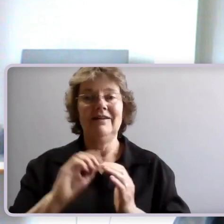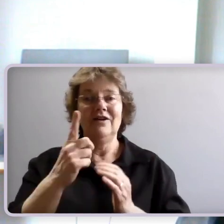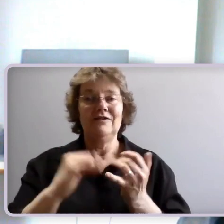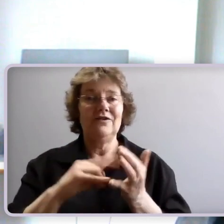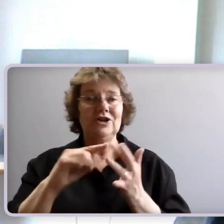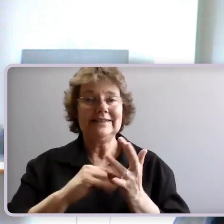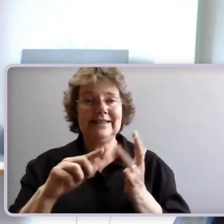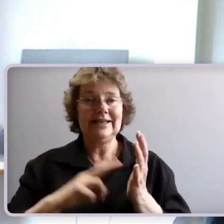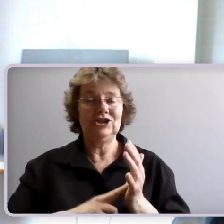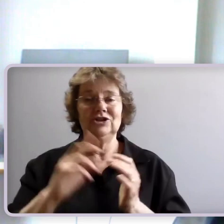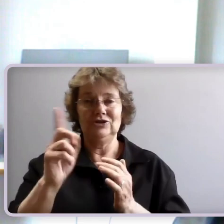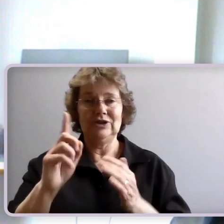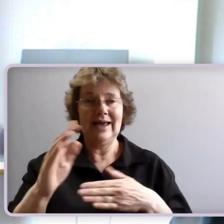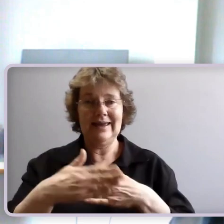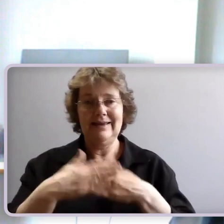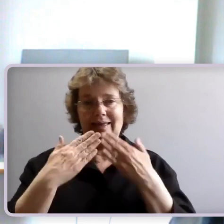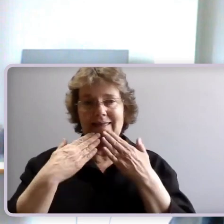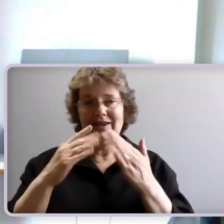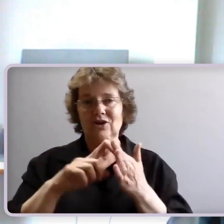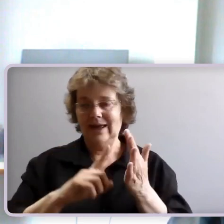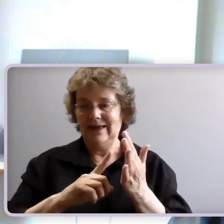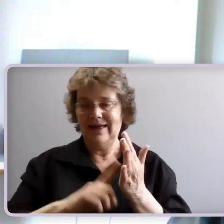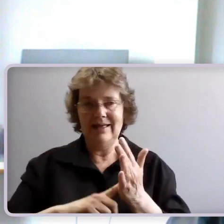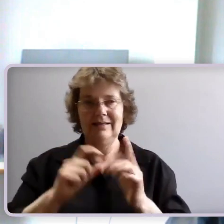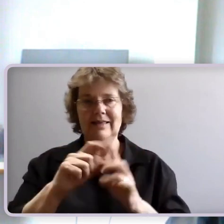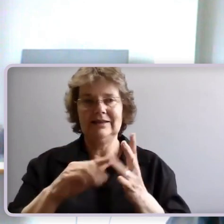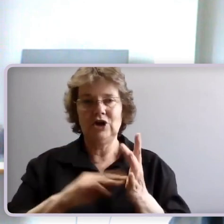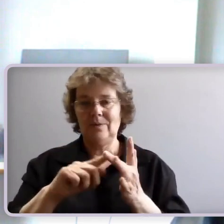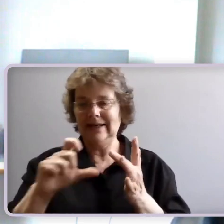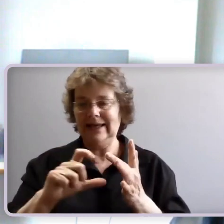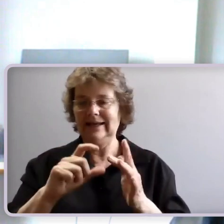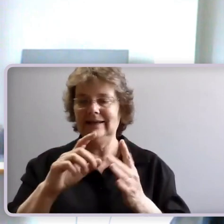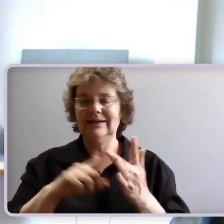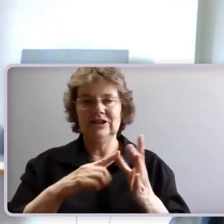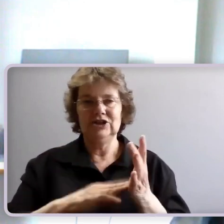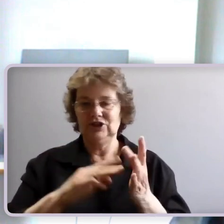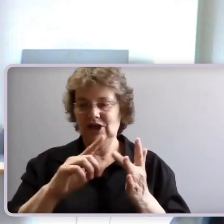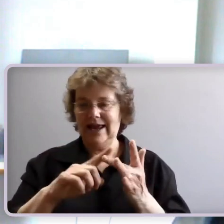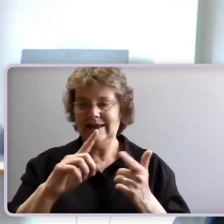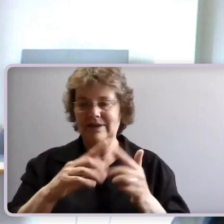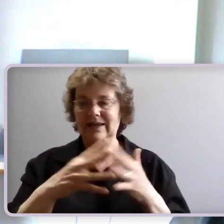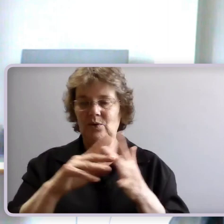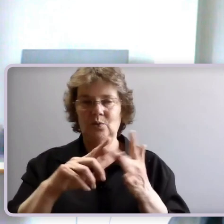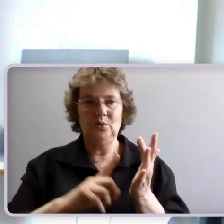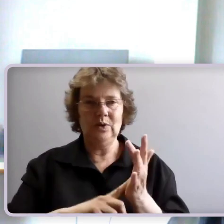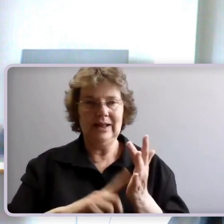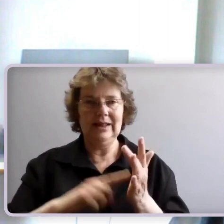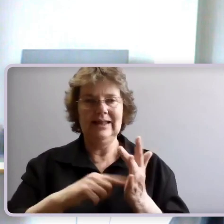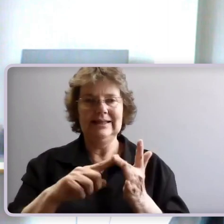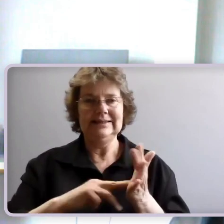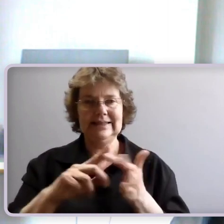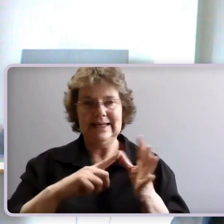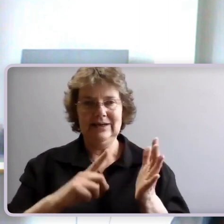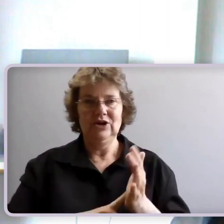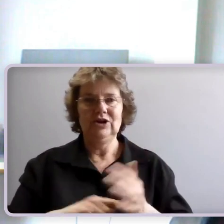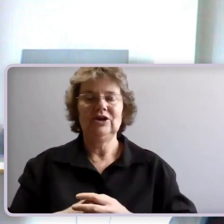Dominic, Jamie, William, and Tennille for your excellent contributions today. I'd just like to highlight again that the slides and recording